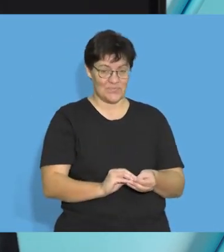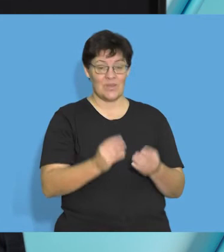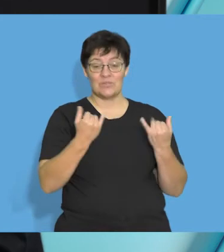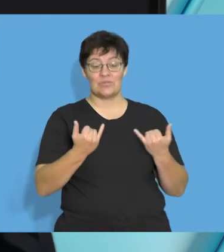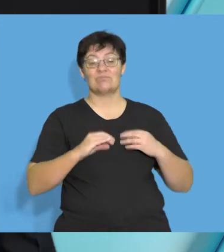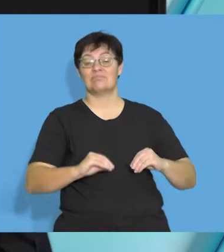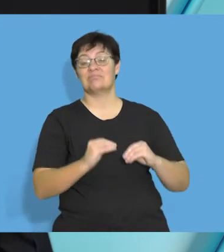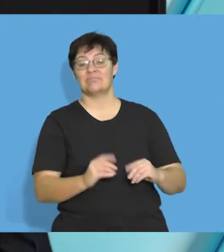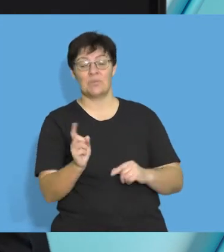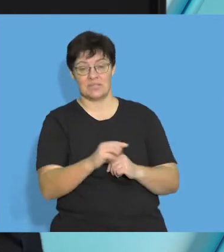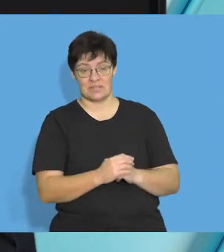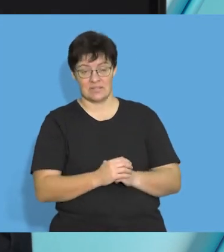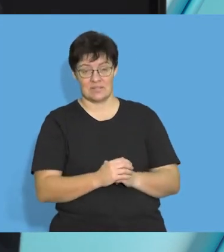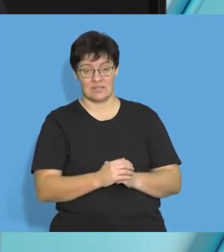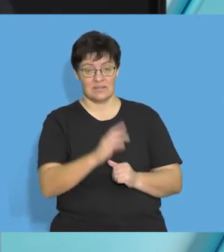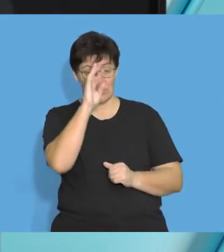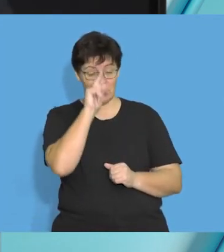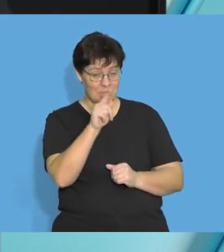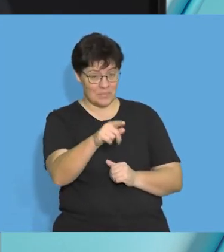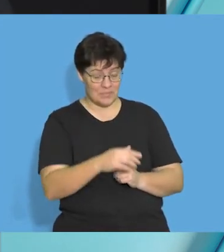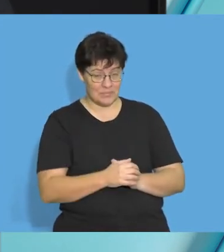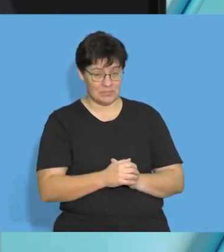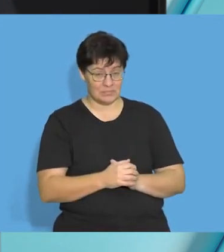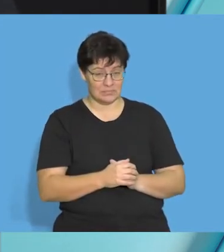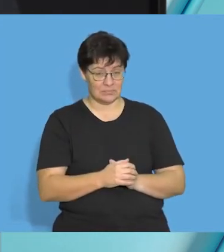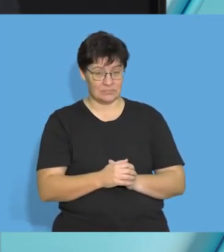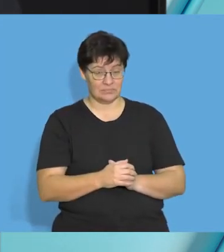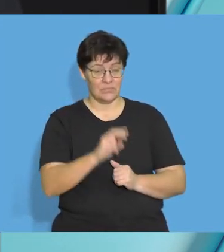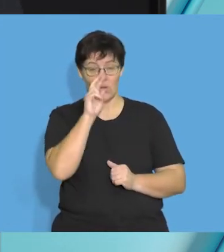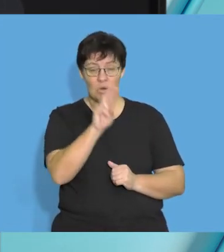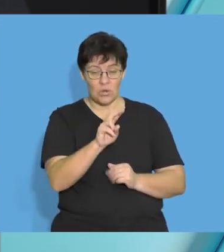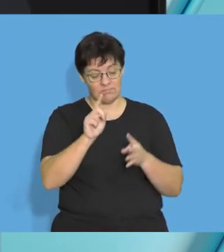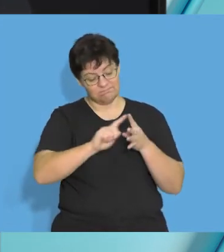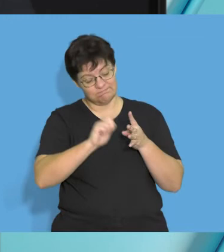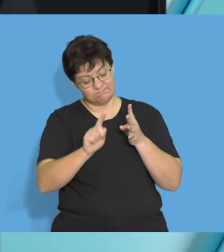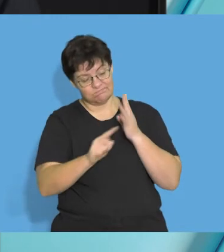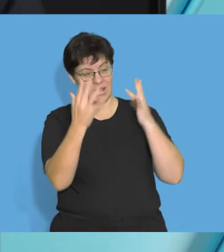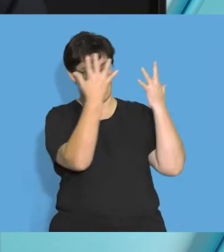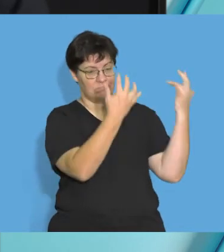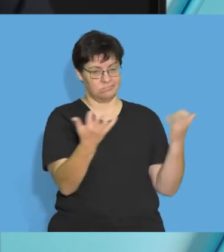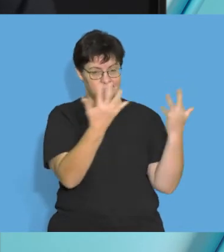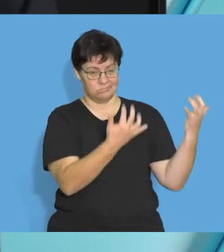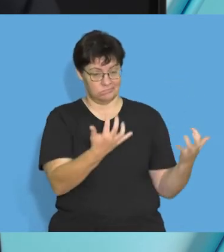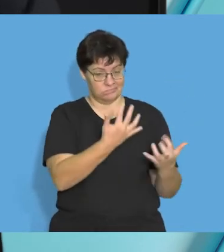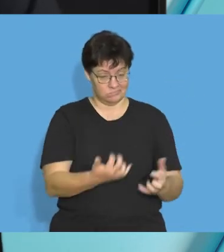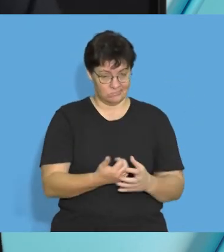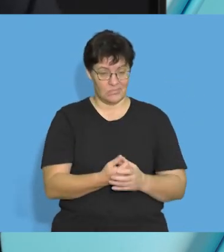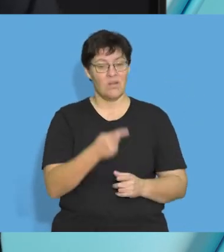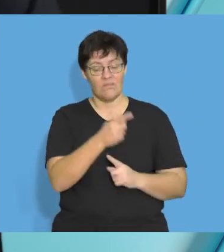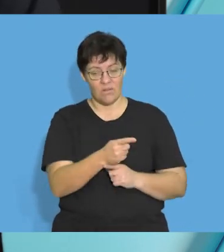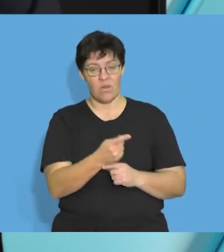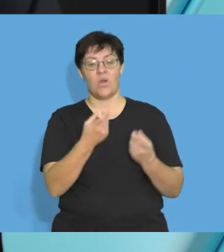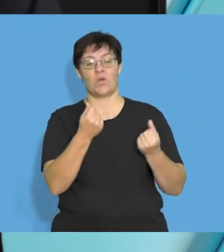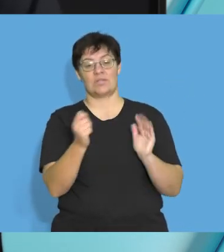lesson, remember, we looked at all our calculations when it came to the calculation of cost of